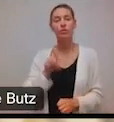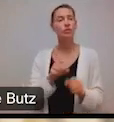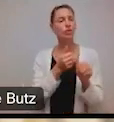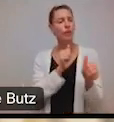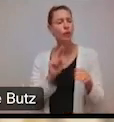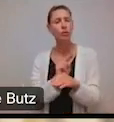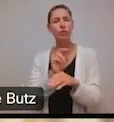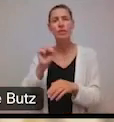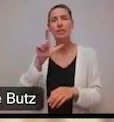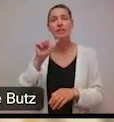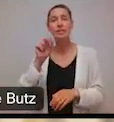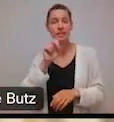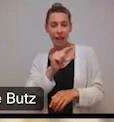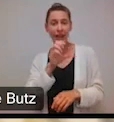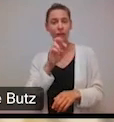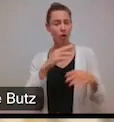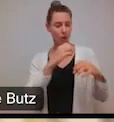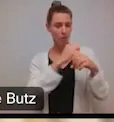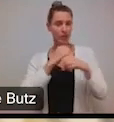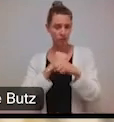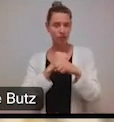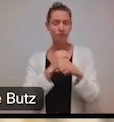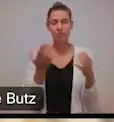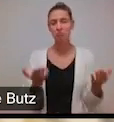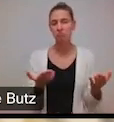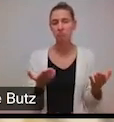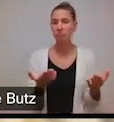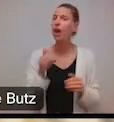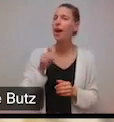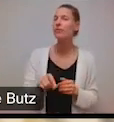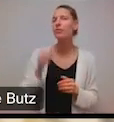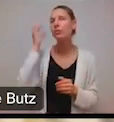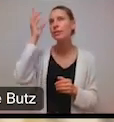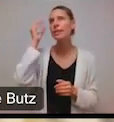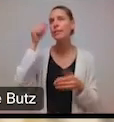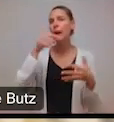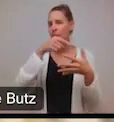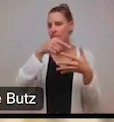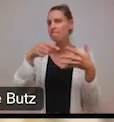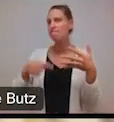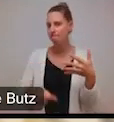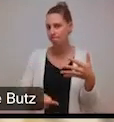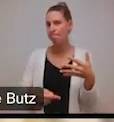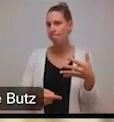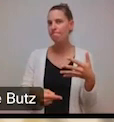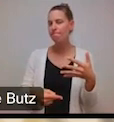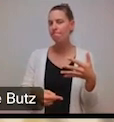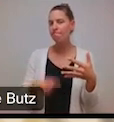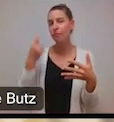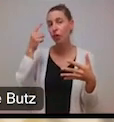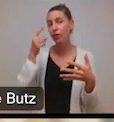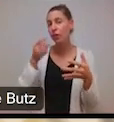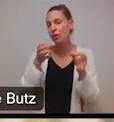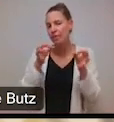abbreviation? Well, there's a few things that you need to take into consideration when you decide whether the email you write should